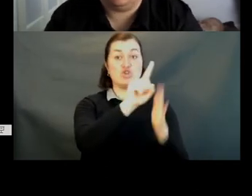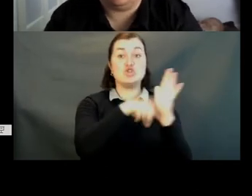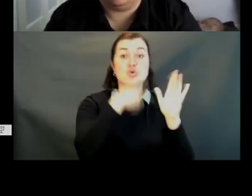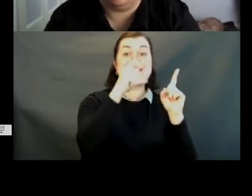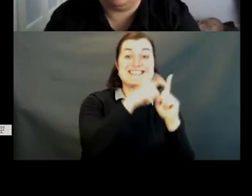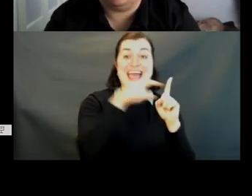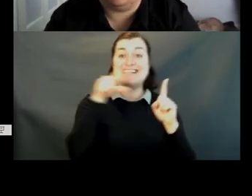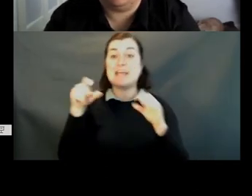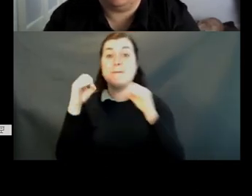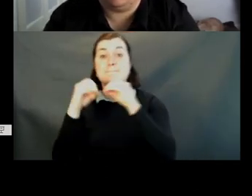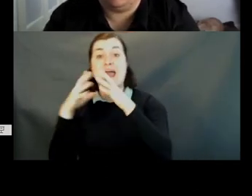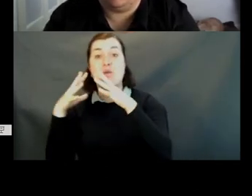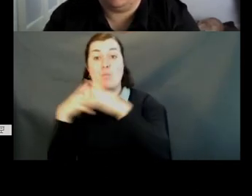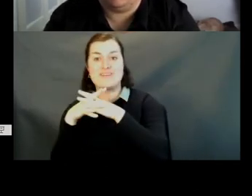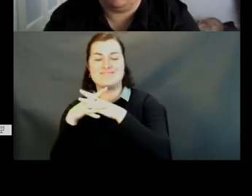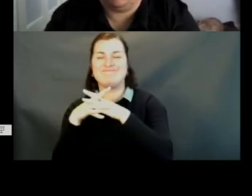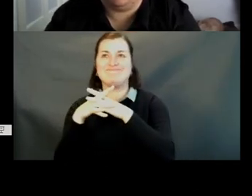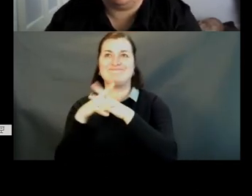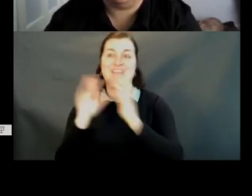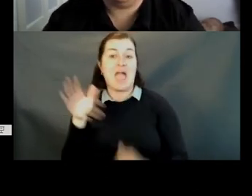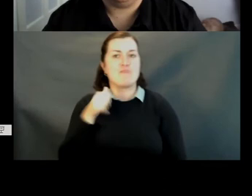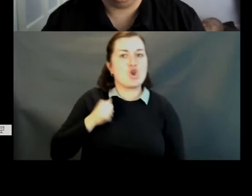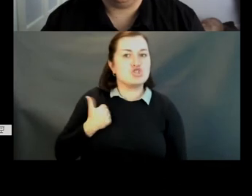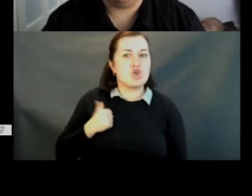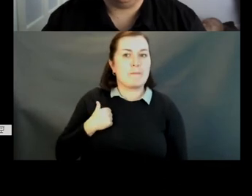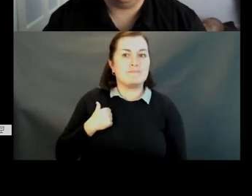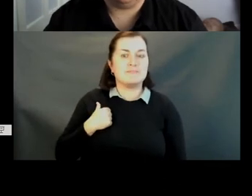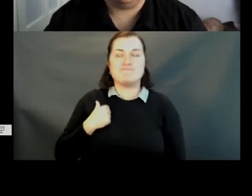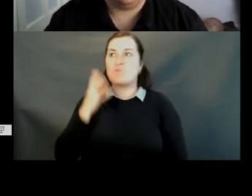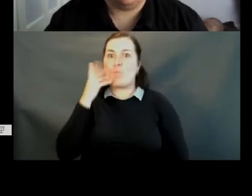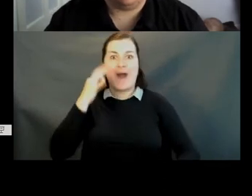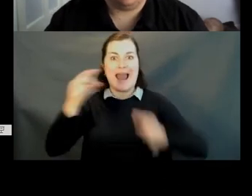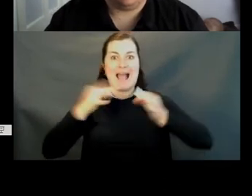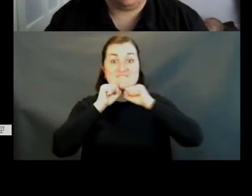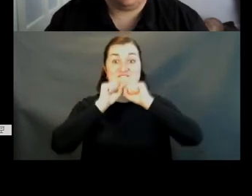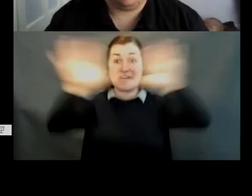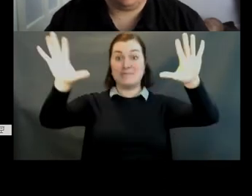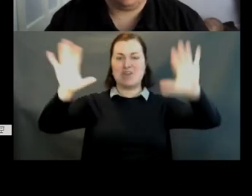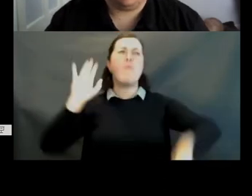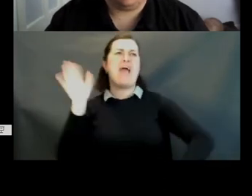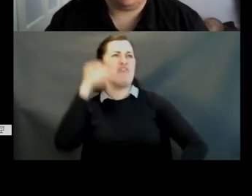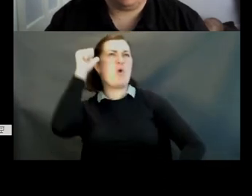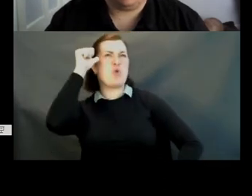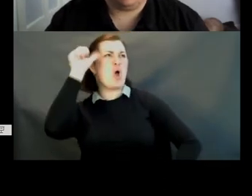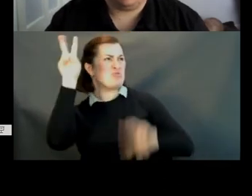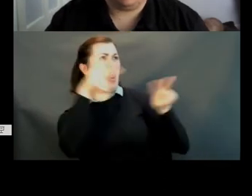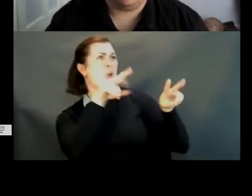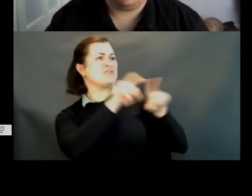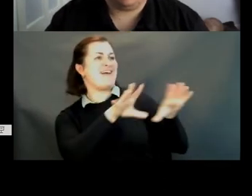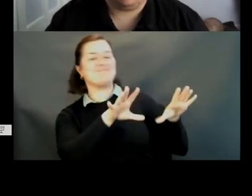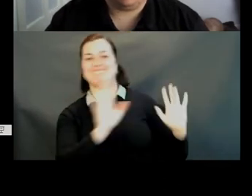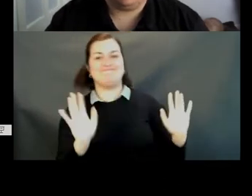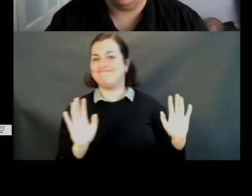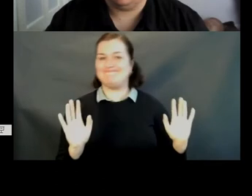The assumption is when an actor is famous that everybody knows what they look like. They don't. So you have to describe Judi Dench. You have